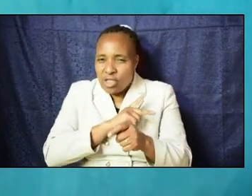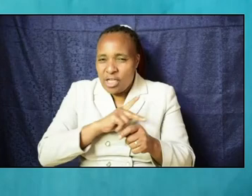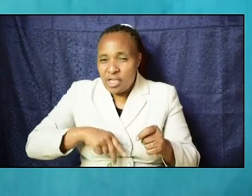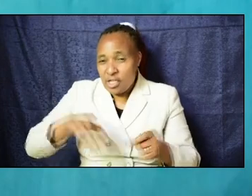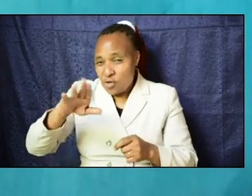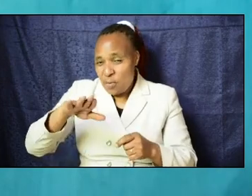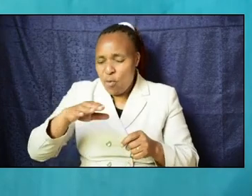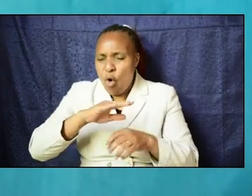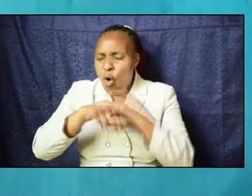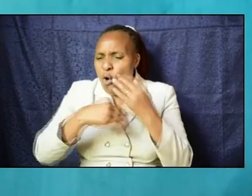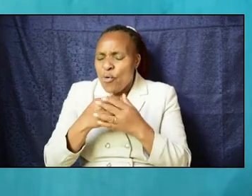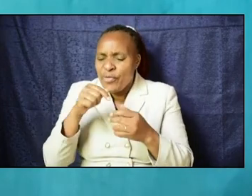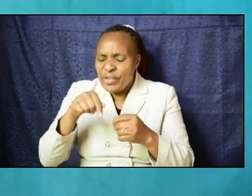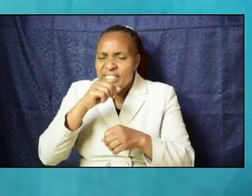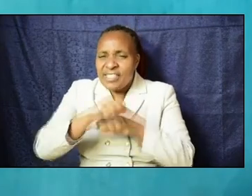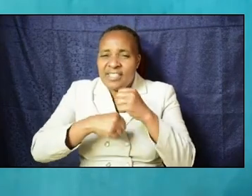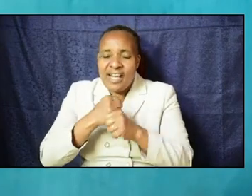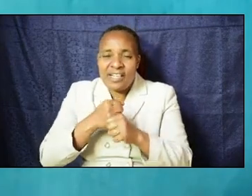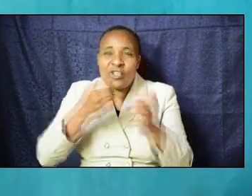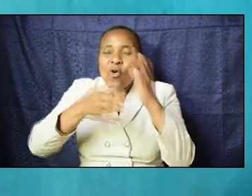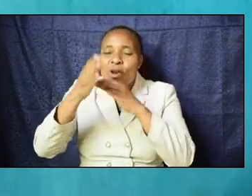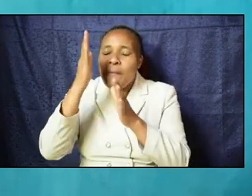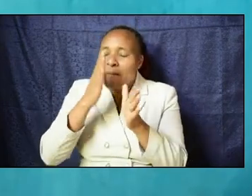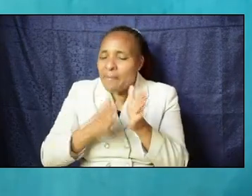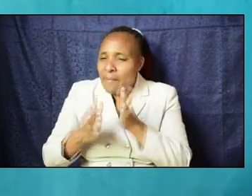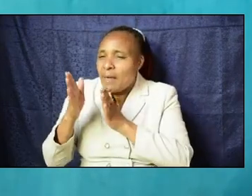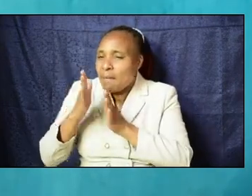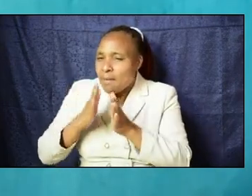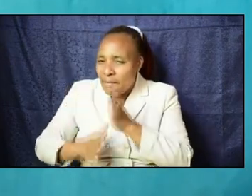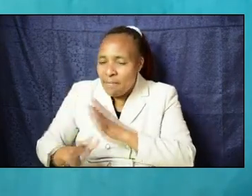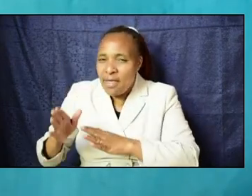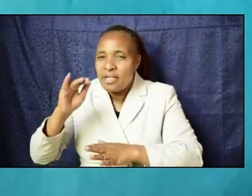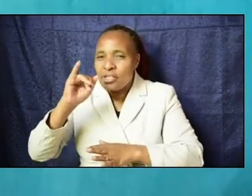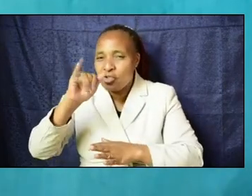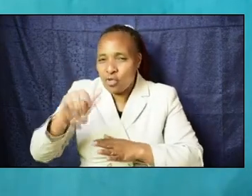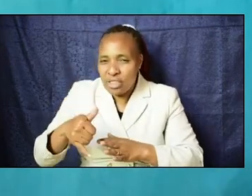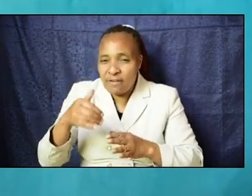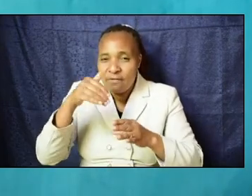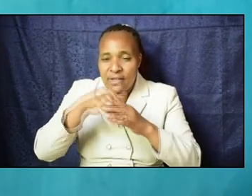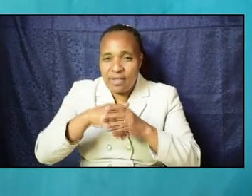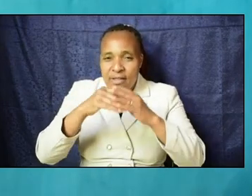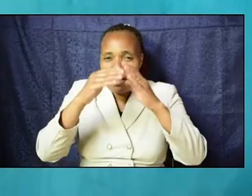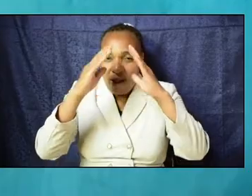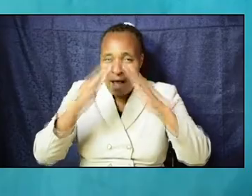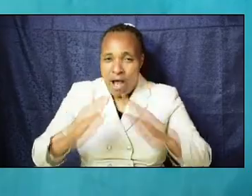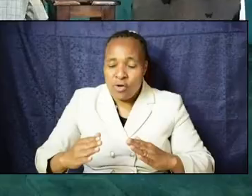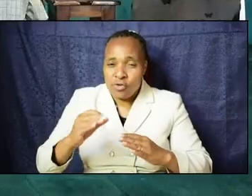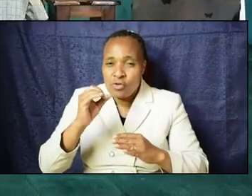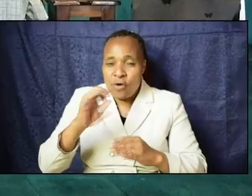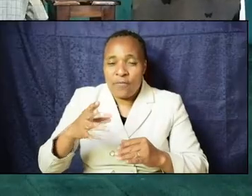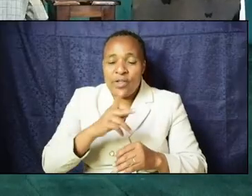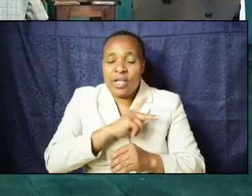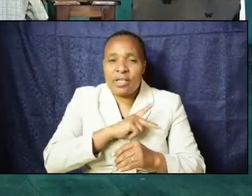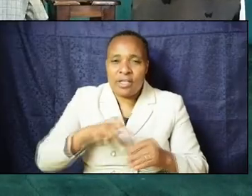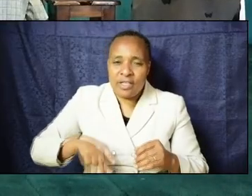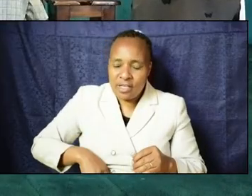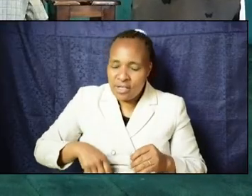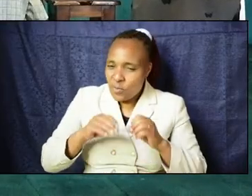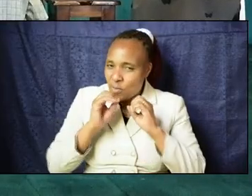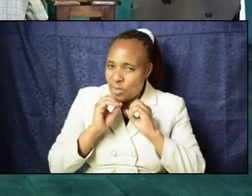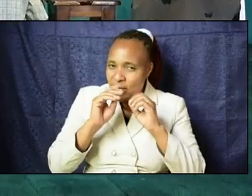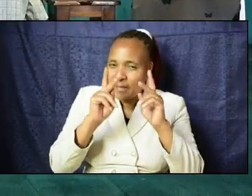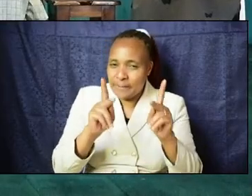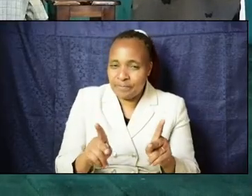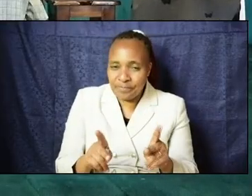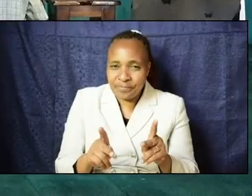see God preparing Joseph for life in the palace. Right. Okay.